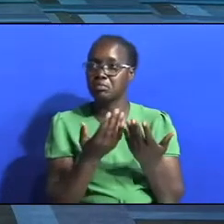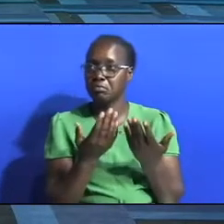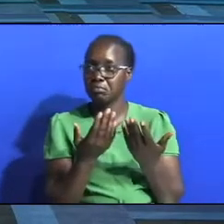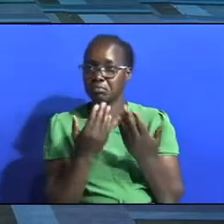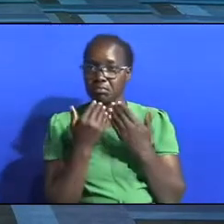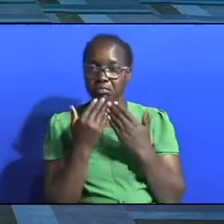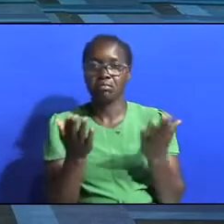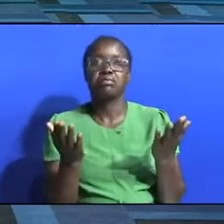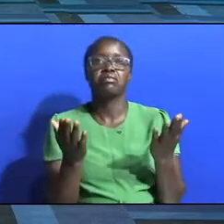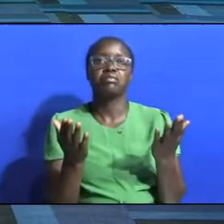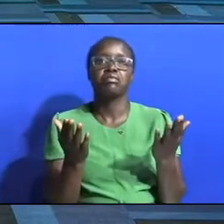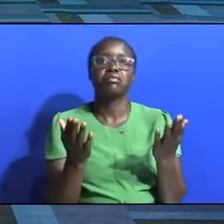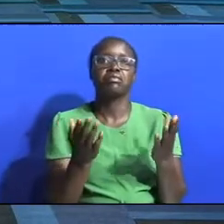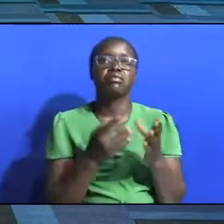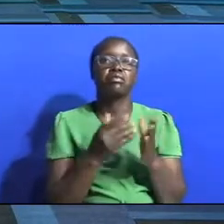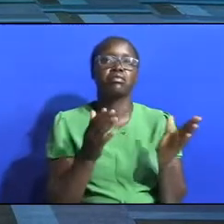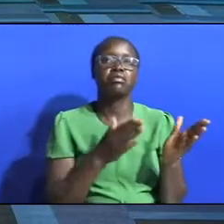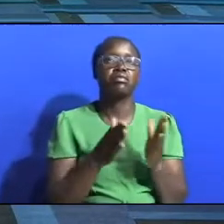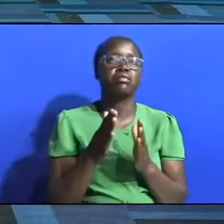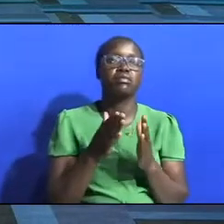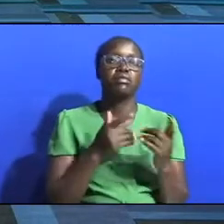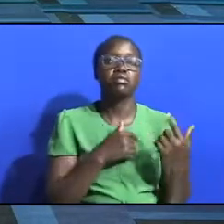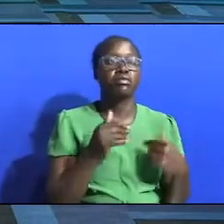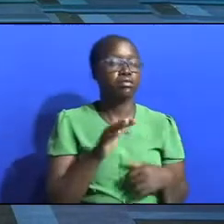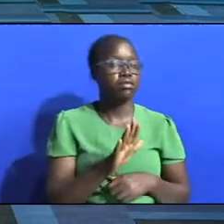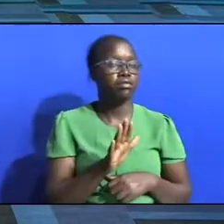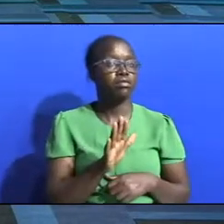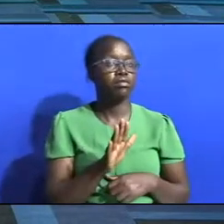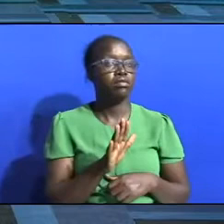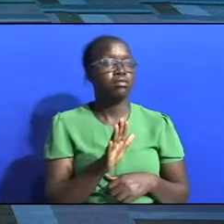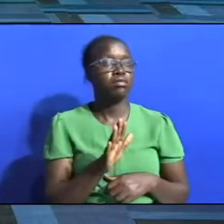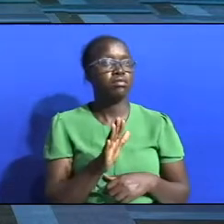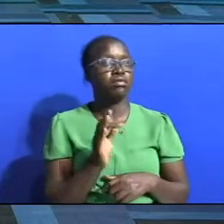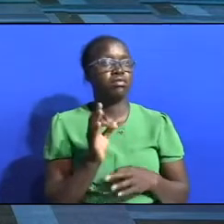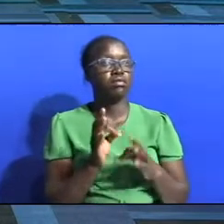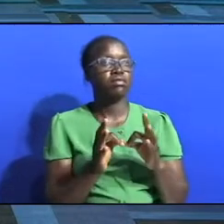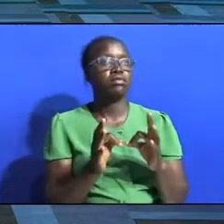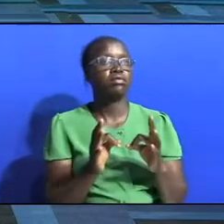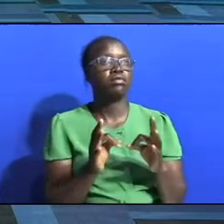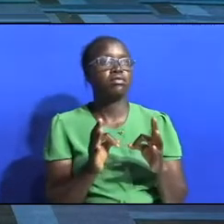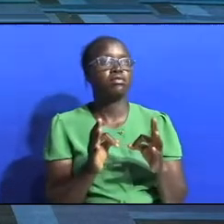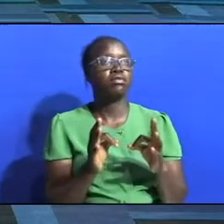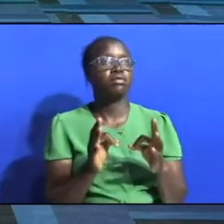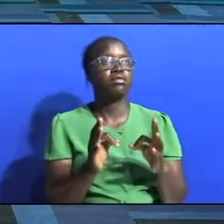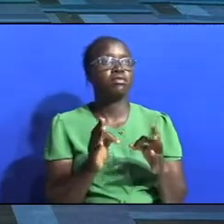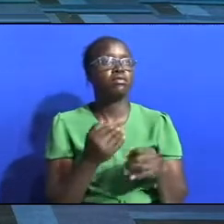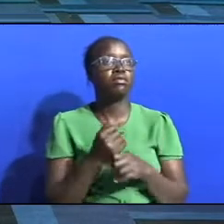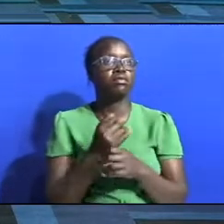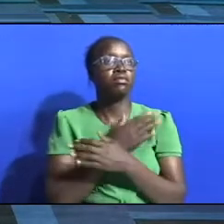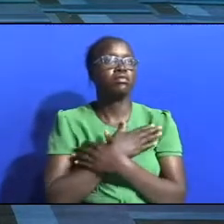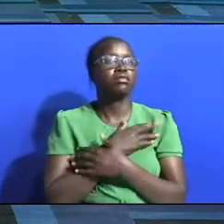watch, you need to plan in your heart that if I go visit my friends